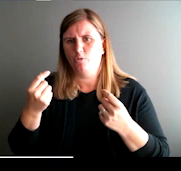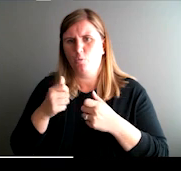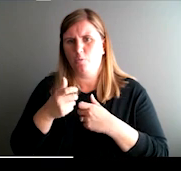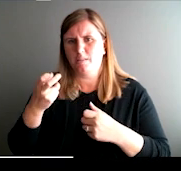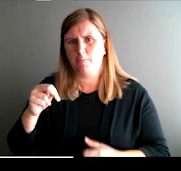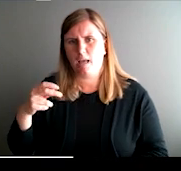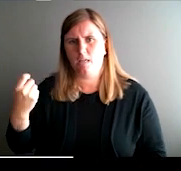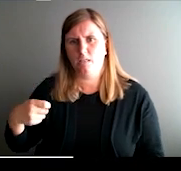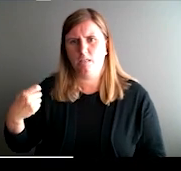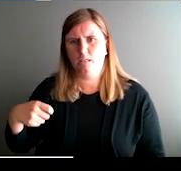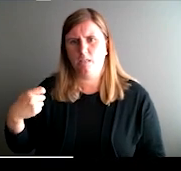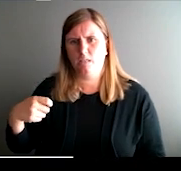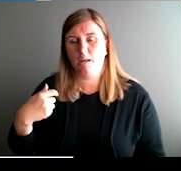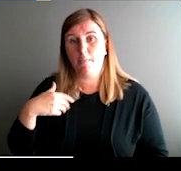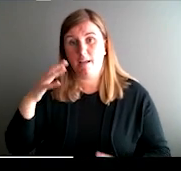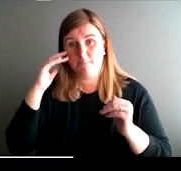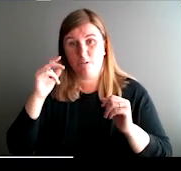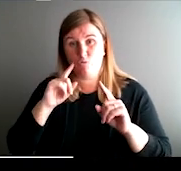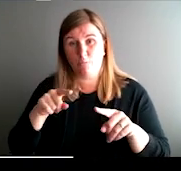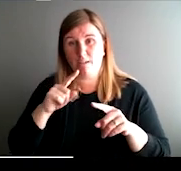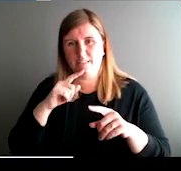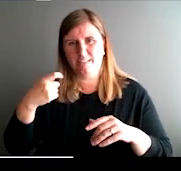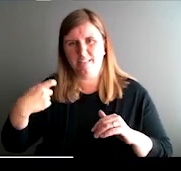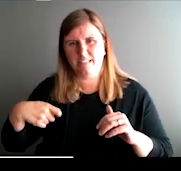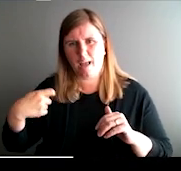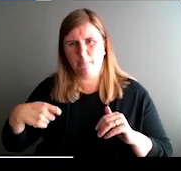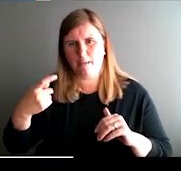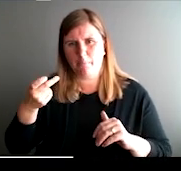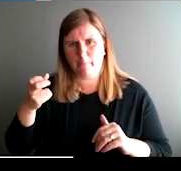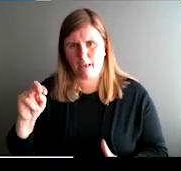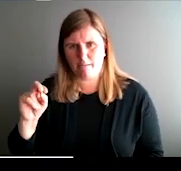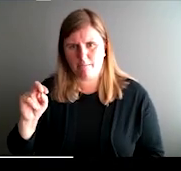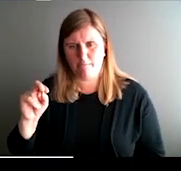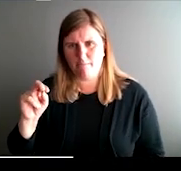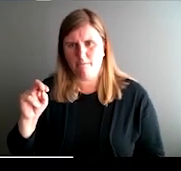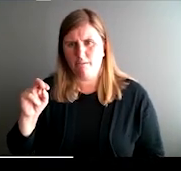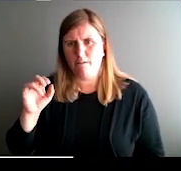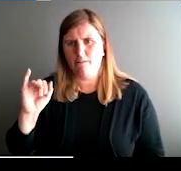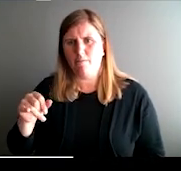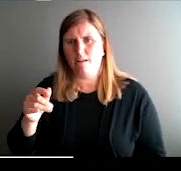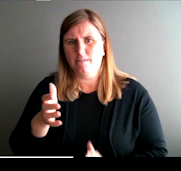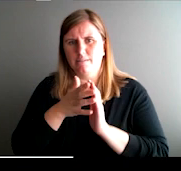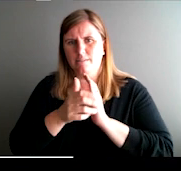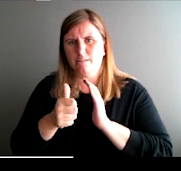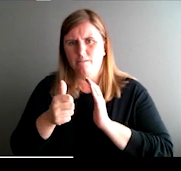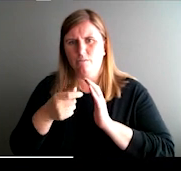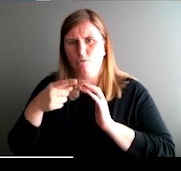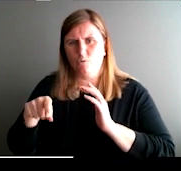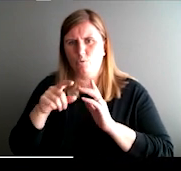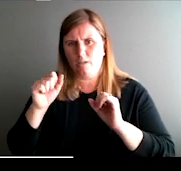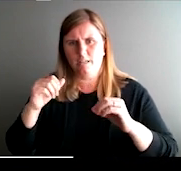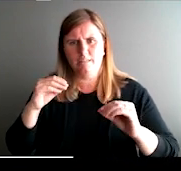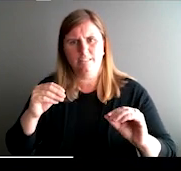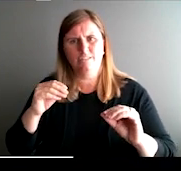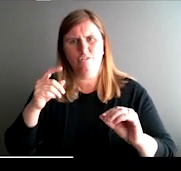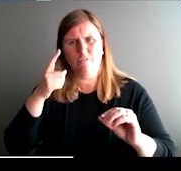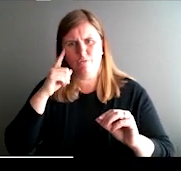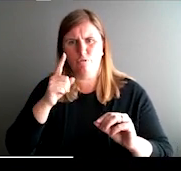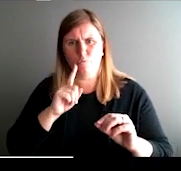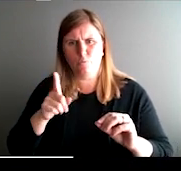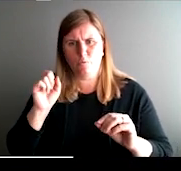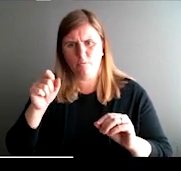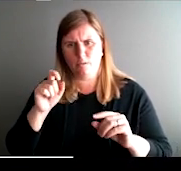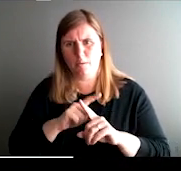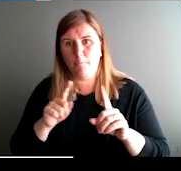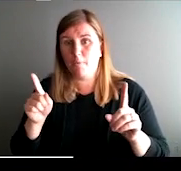pen, and the expected response being tapping pen, that is a skill that you can teach for sure,